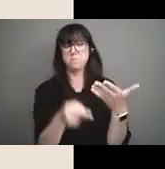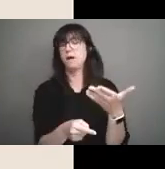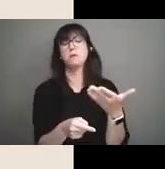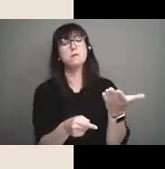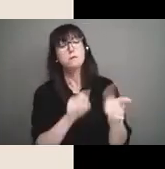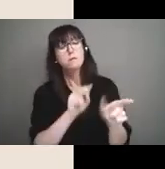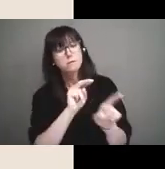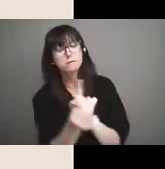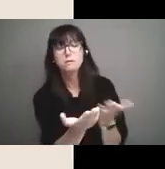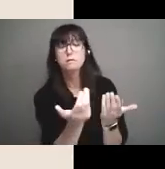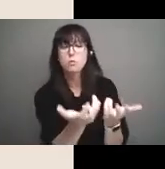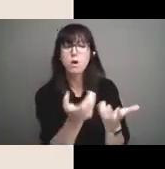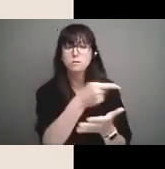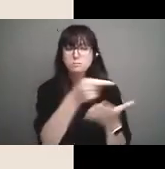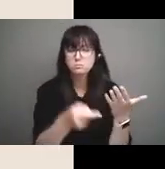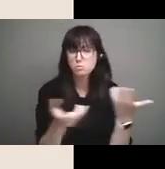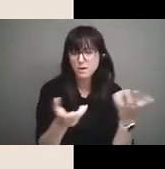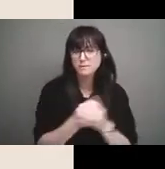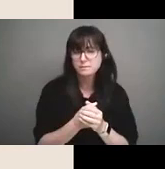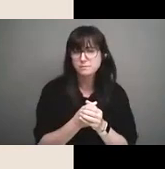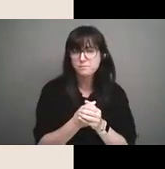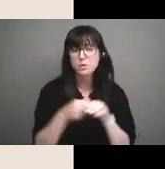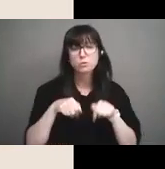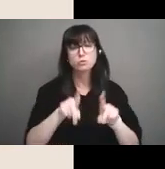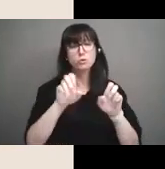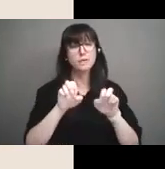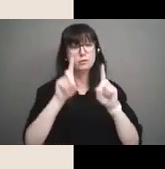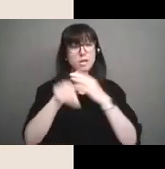for them. So throughout the education day, which was one